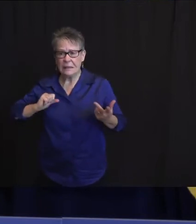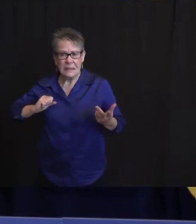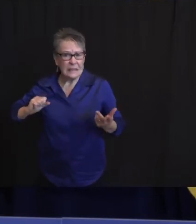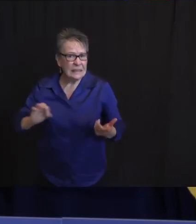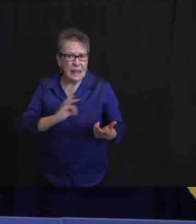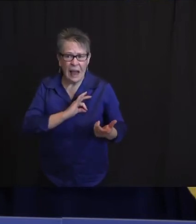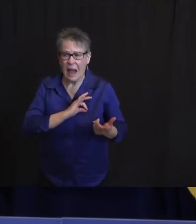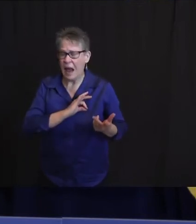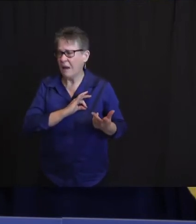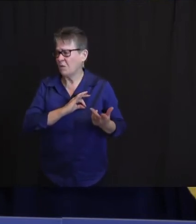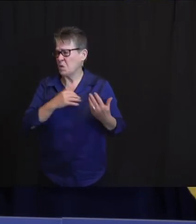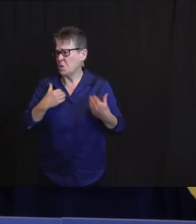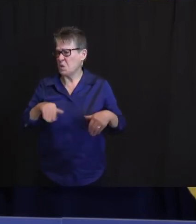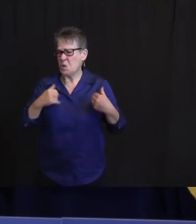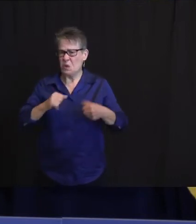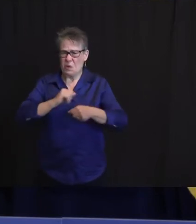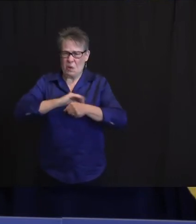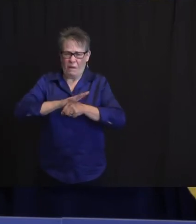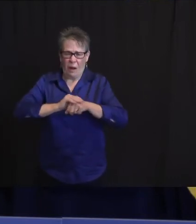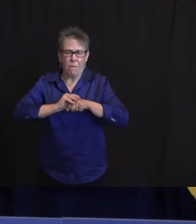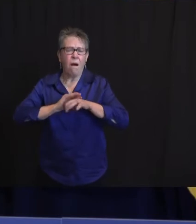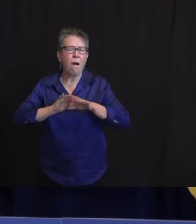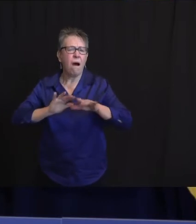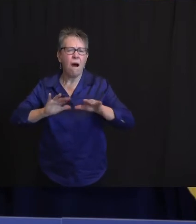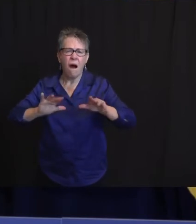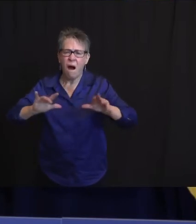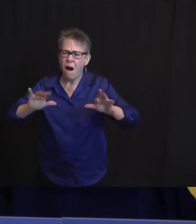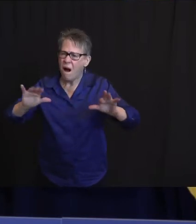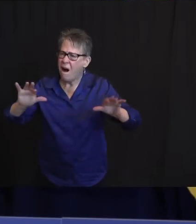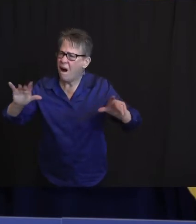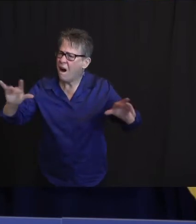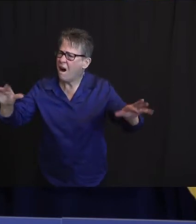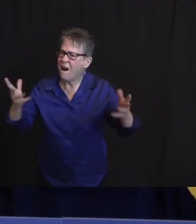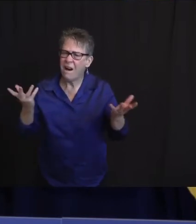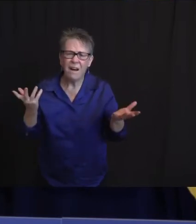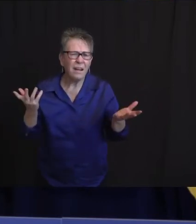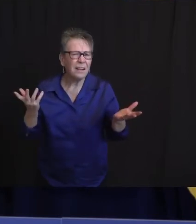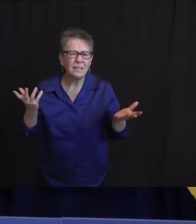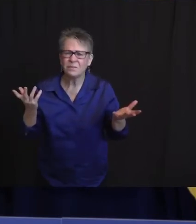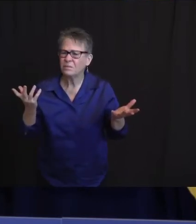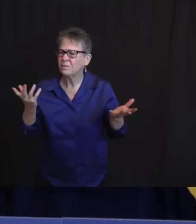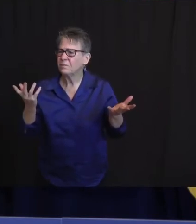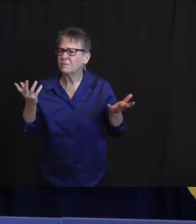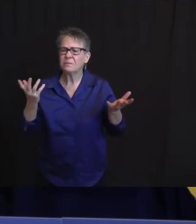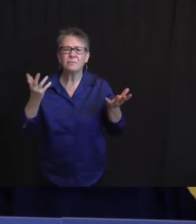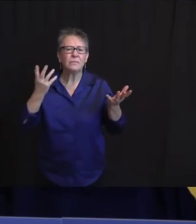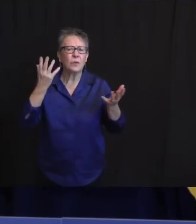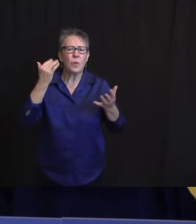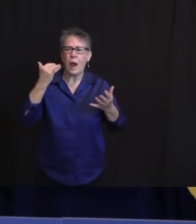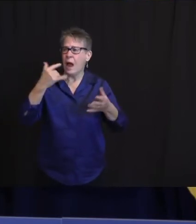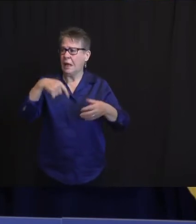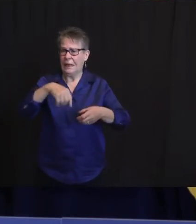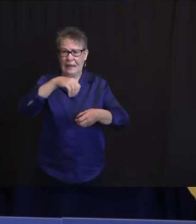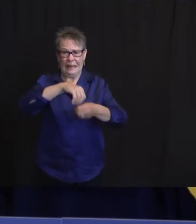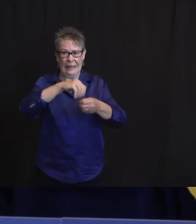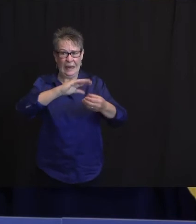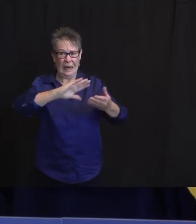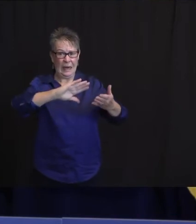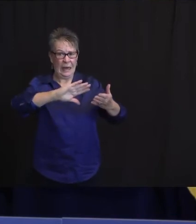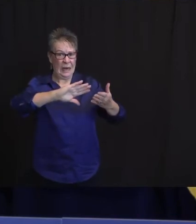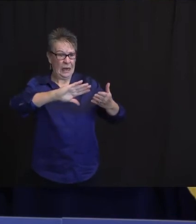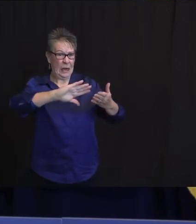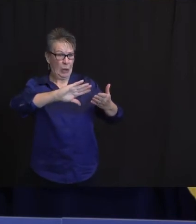facilities because it is still circulating at high levels in our communities. New Jersey currently has